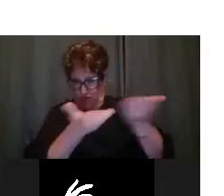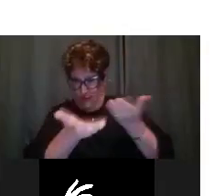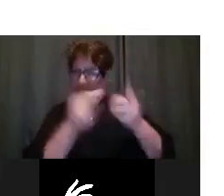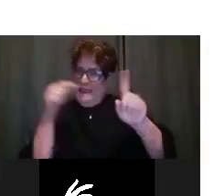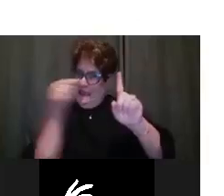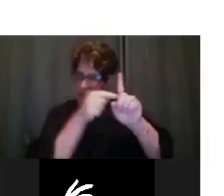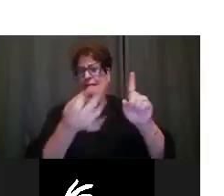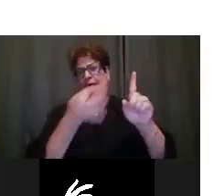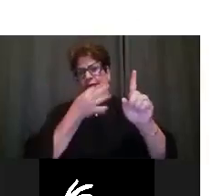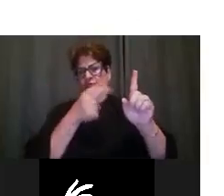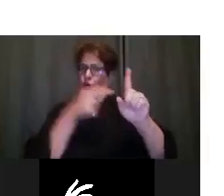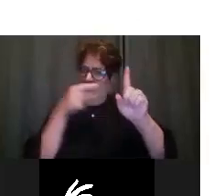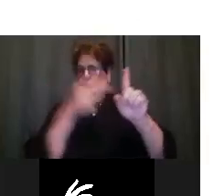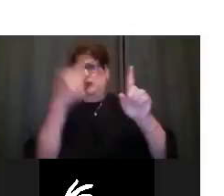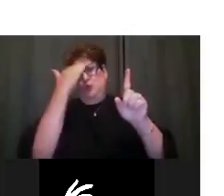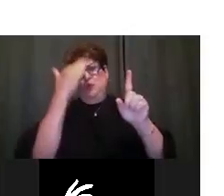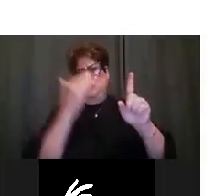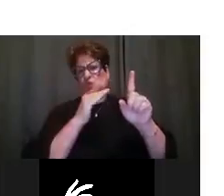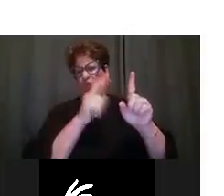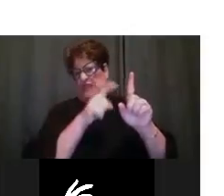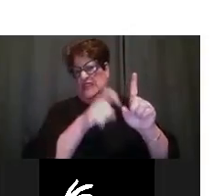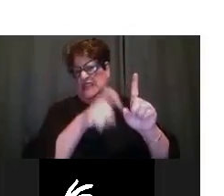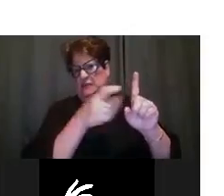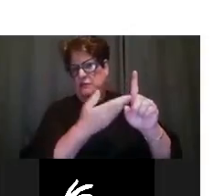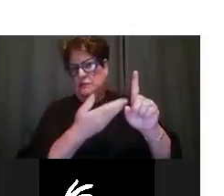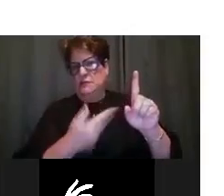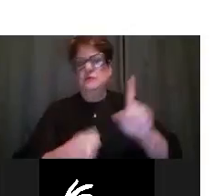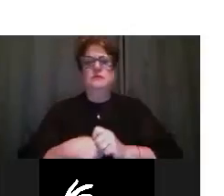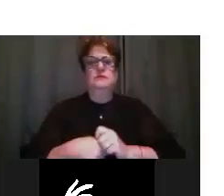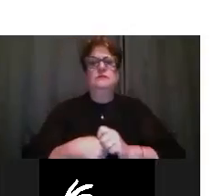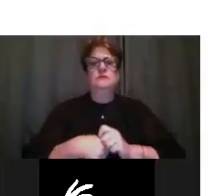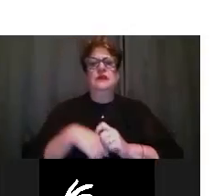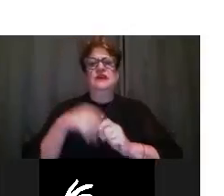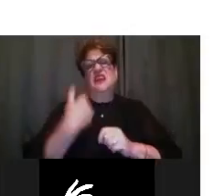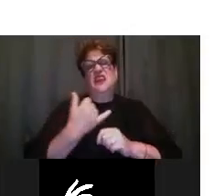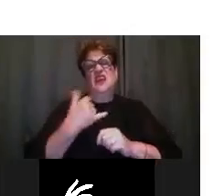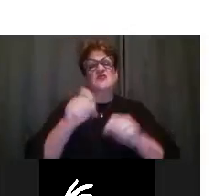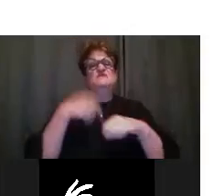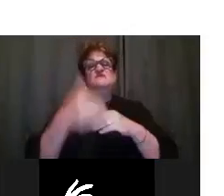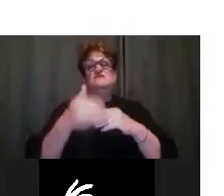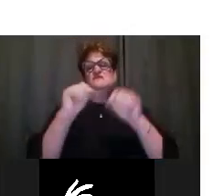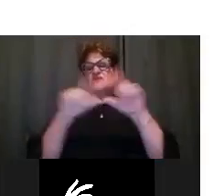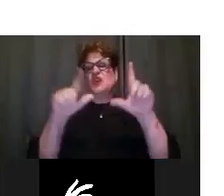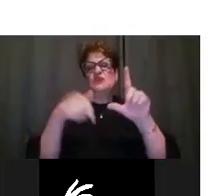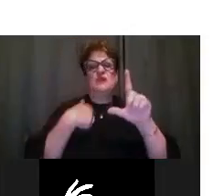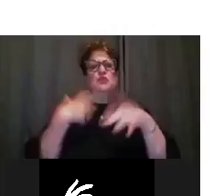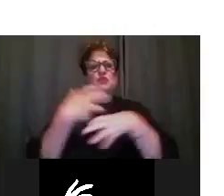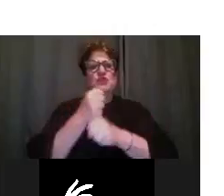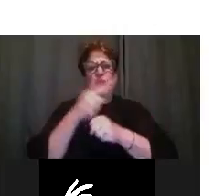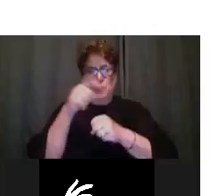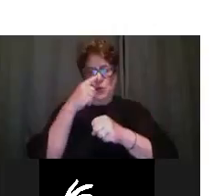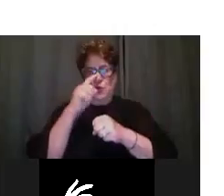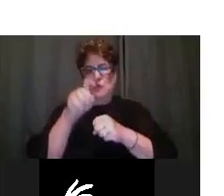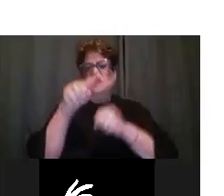to the next slide. And so again, you kind of just, I want to wrap up just by saying that you can see this cycle